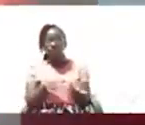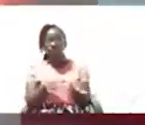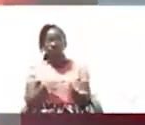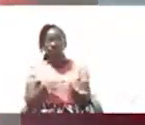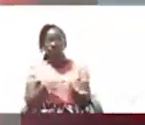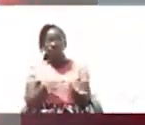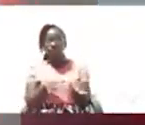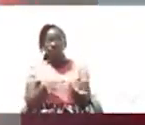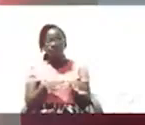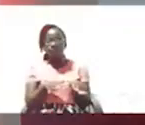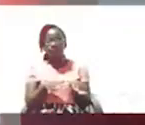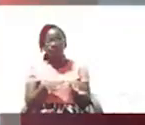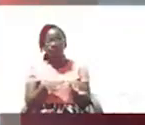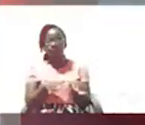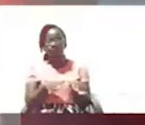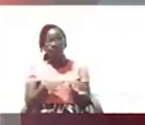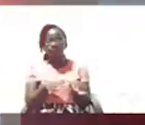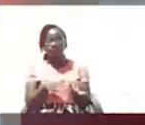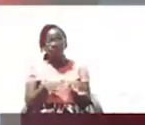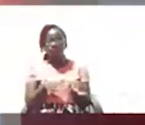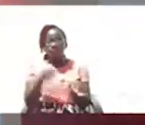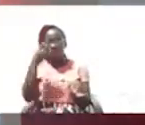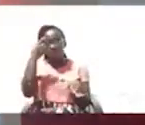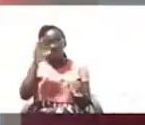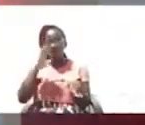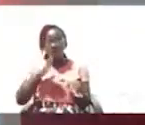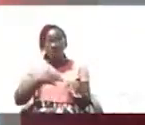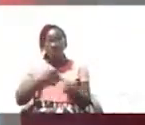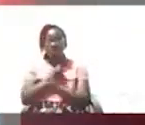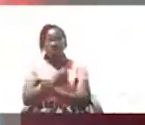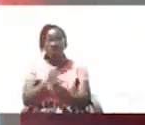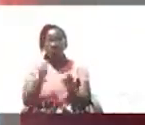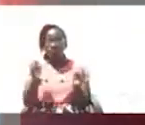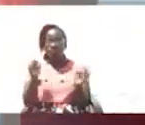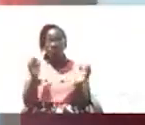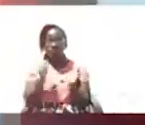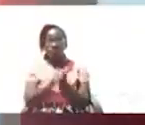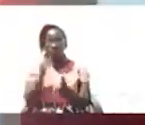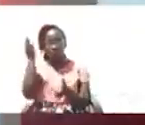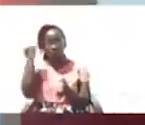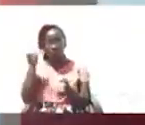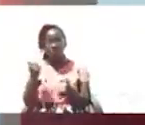Nasa obe bubi bim ti ena o nyane no fie wufu.